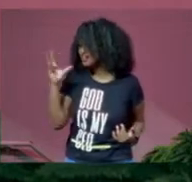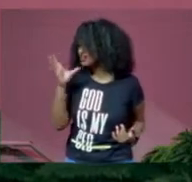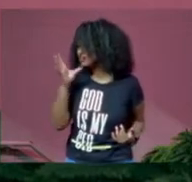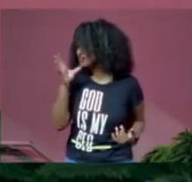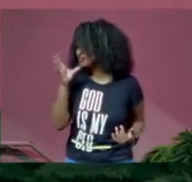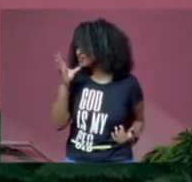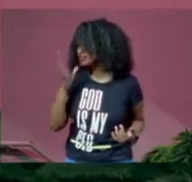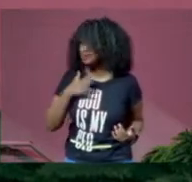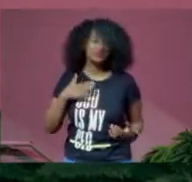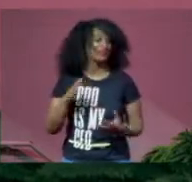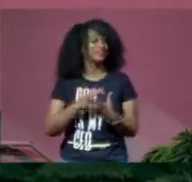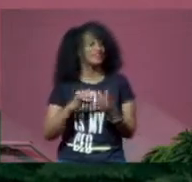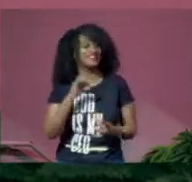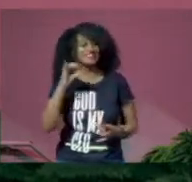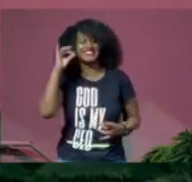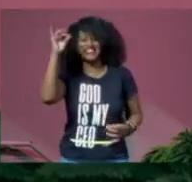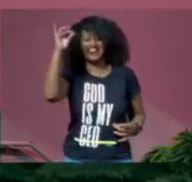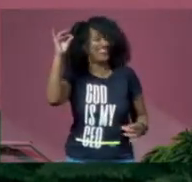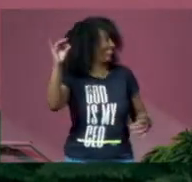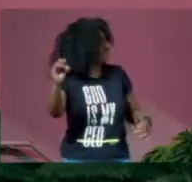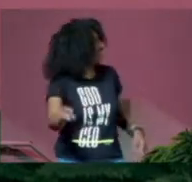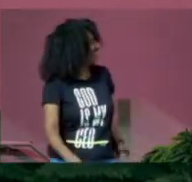my soul